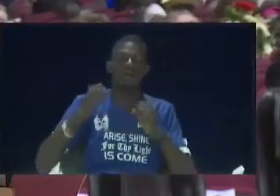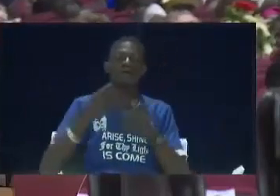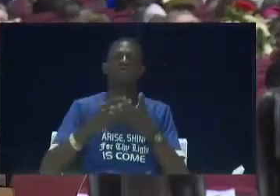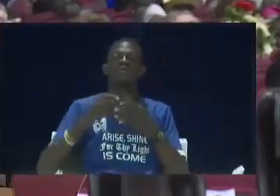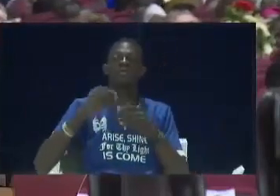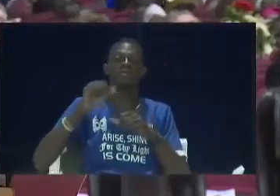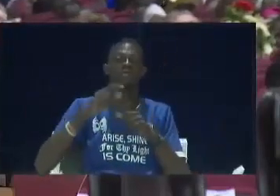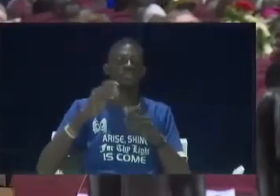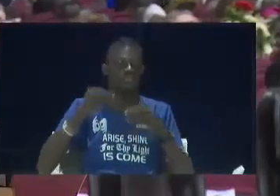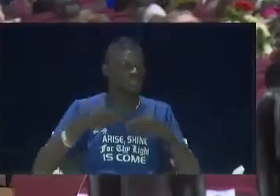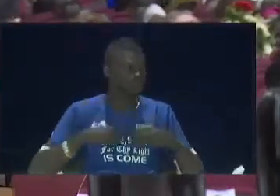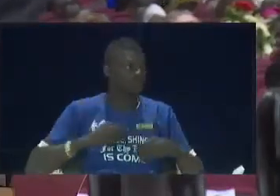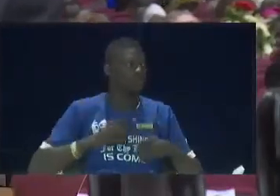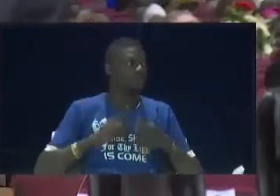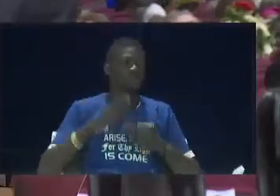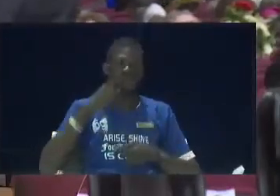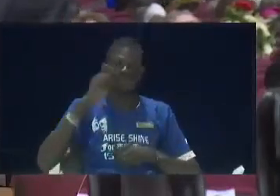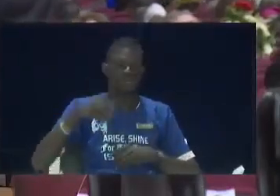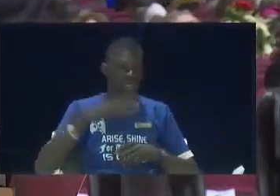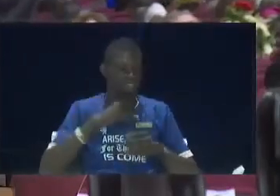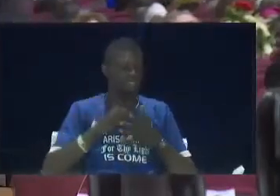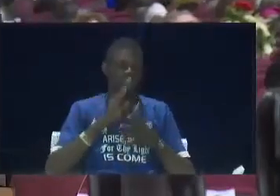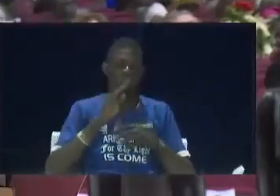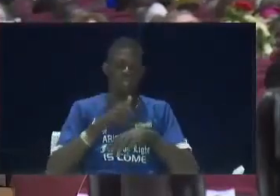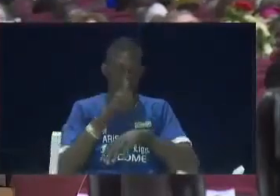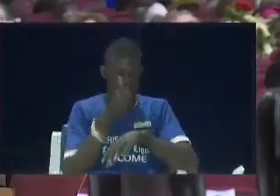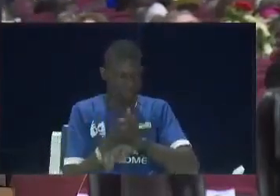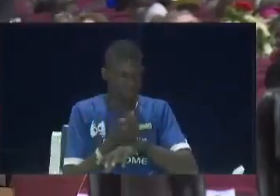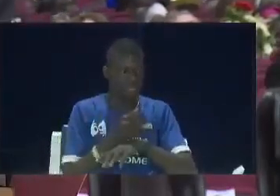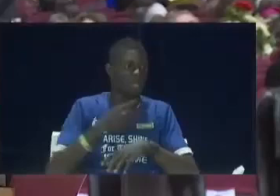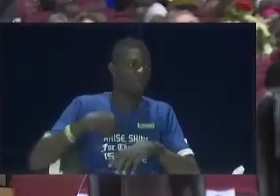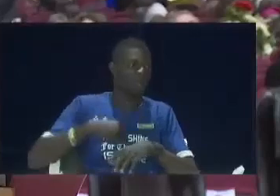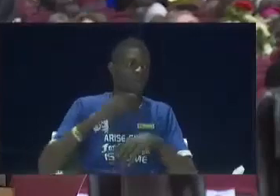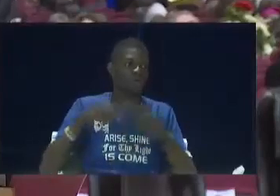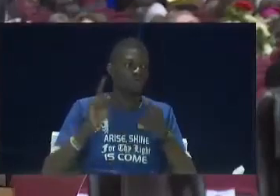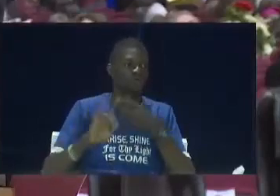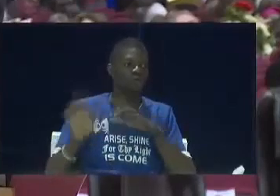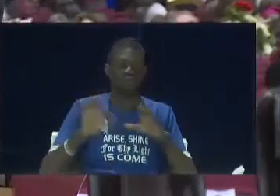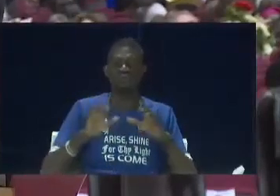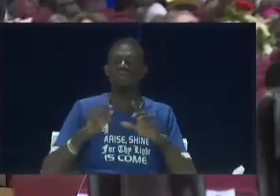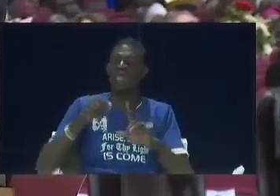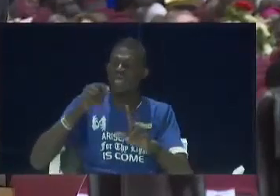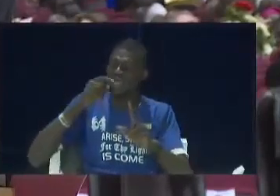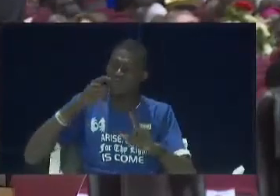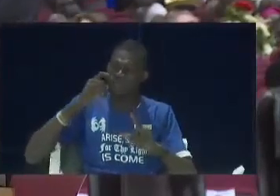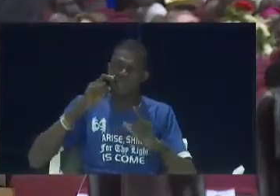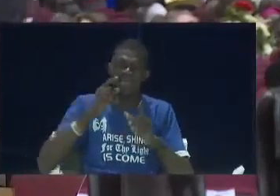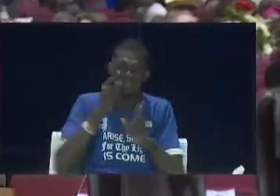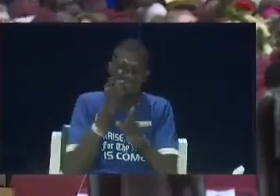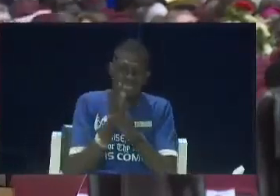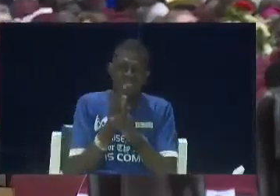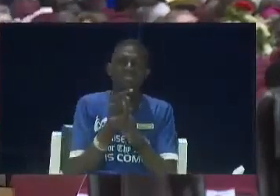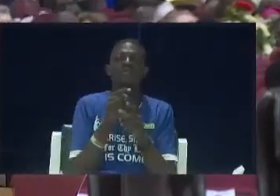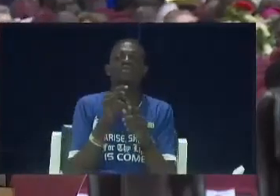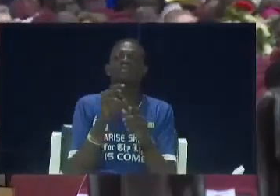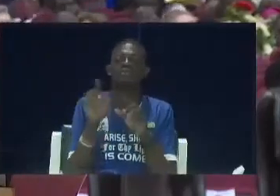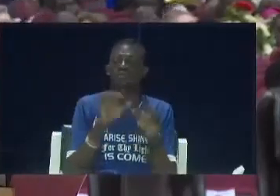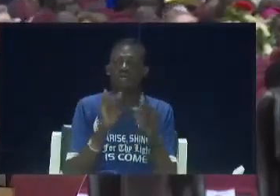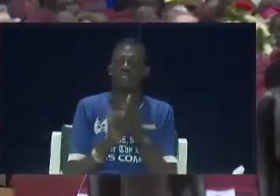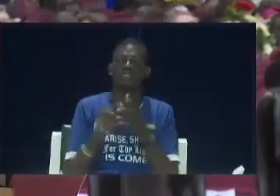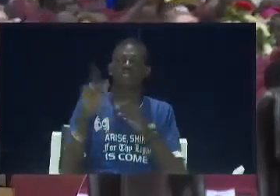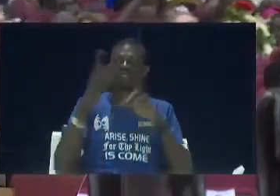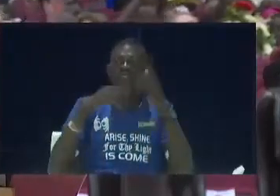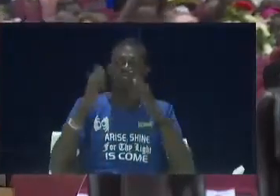has given us to decree and it shall be established. And we're going to do exactly that tonight. Somebody say amen.